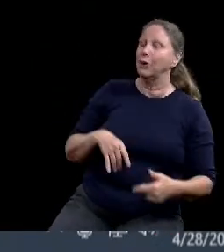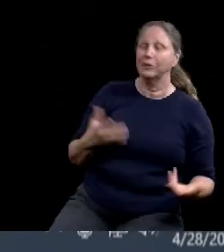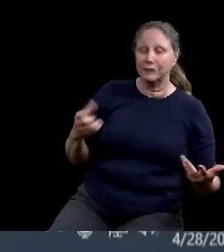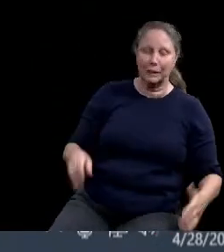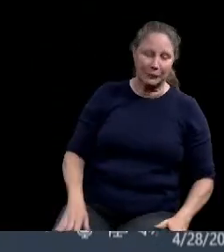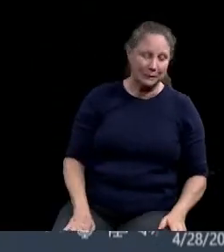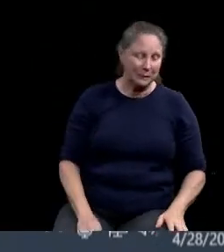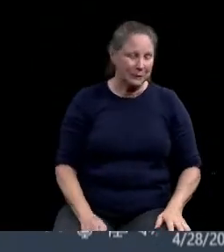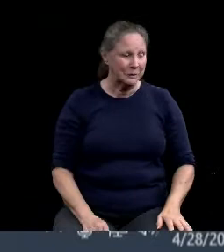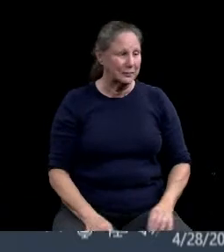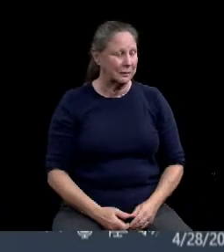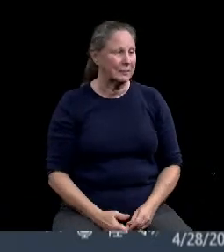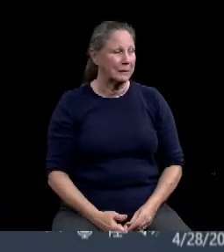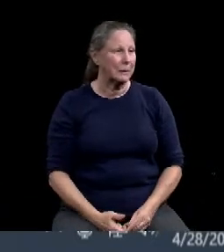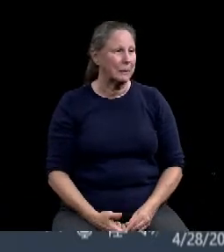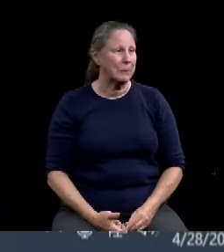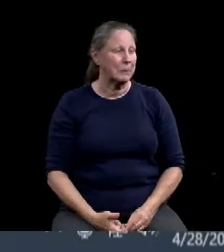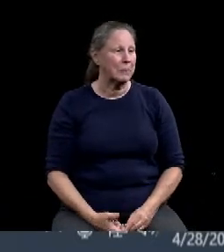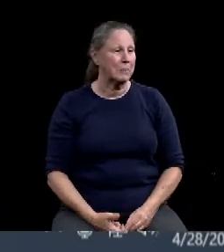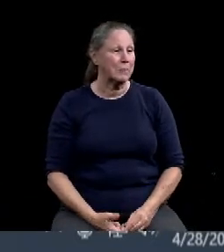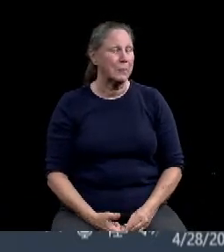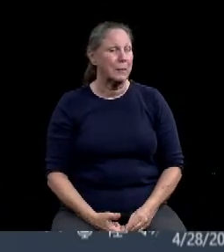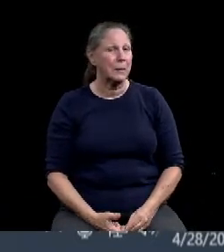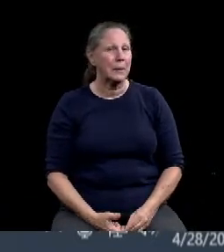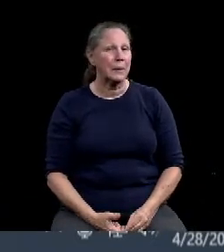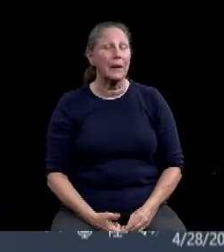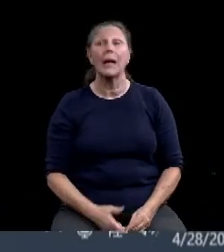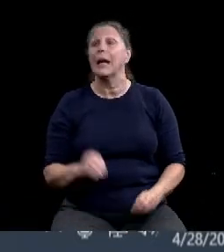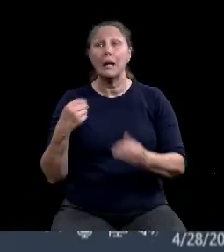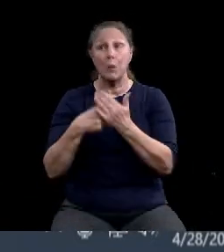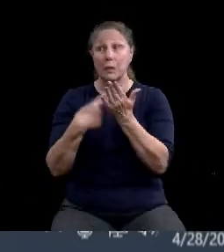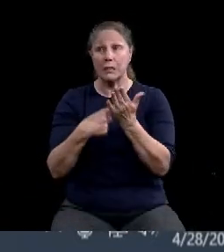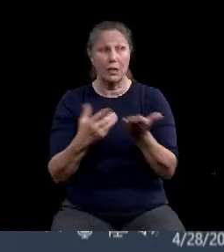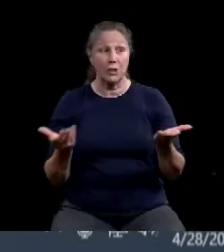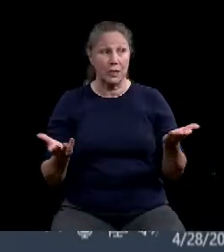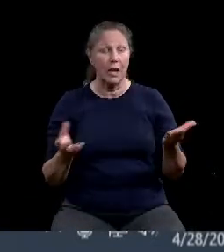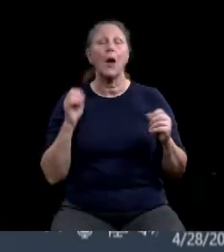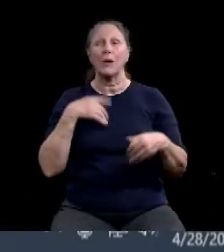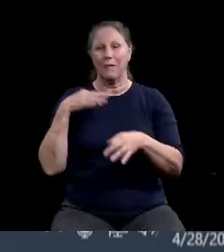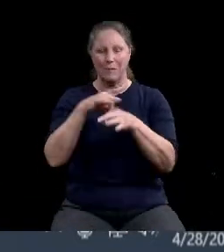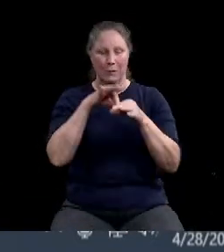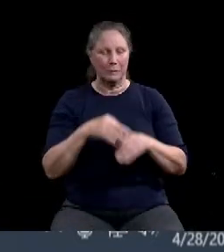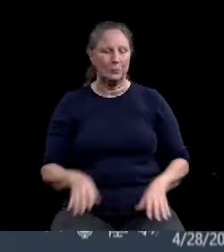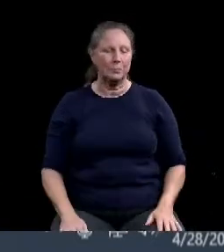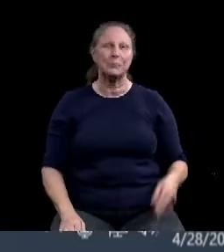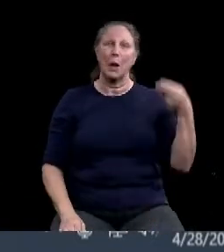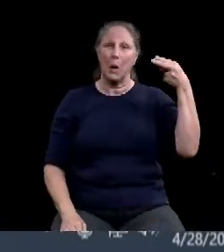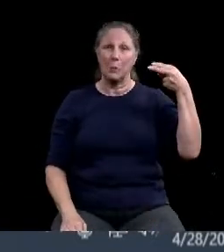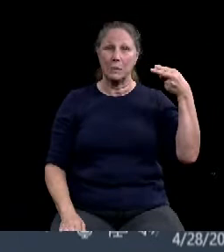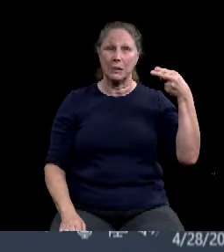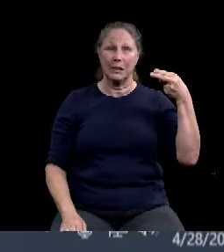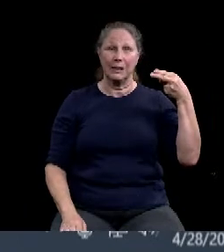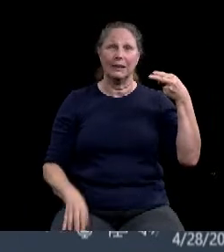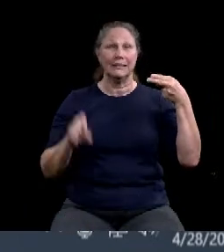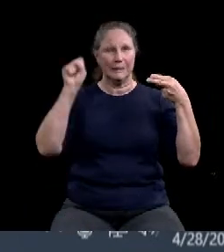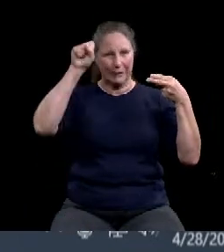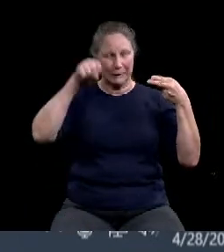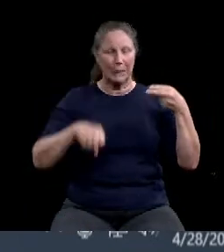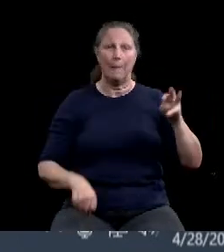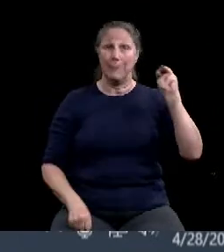Further discussion? All right. Please call the council. Holmes. Aye. Nick? Yes. Kennard?